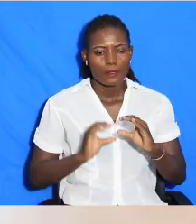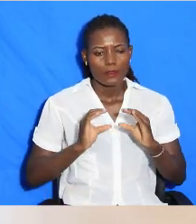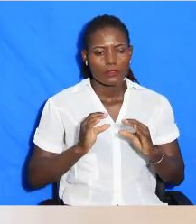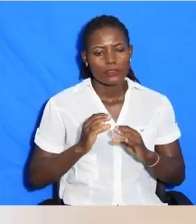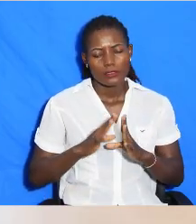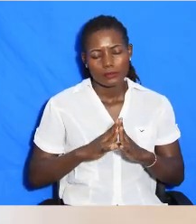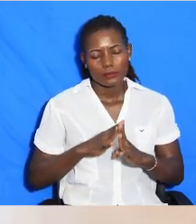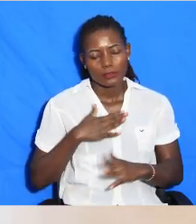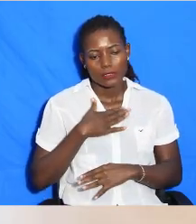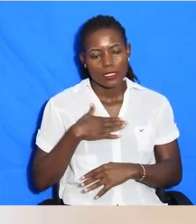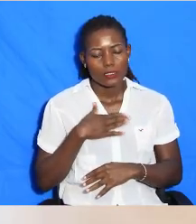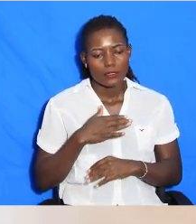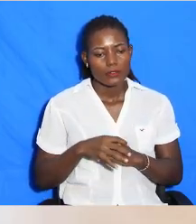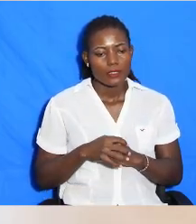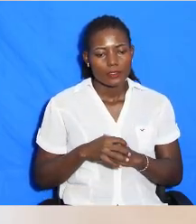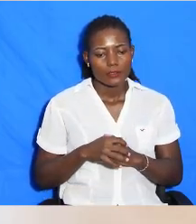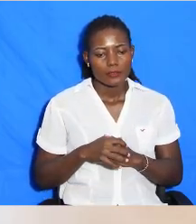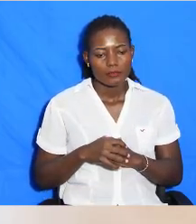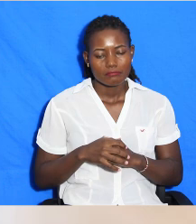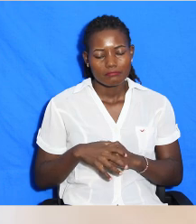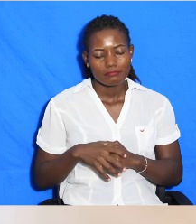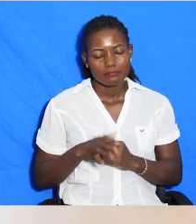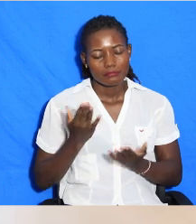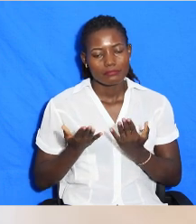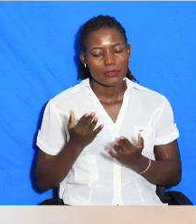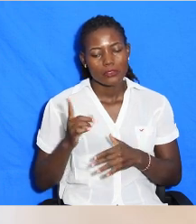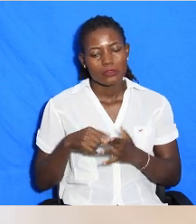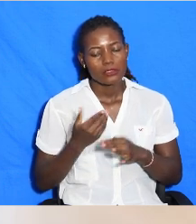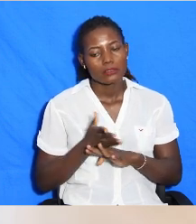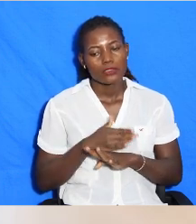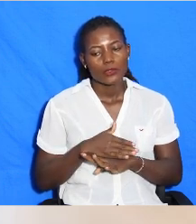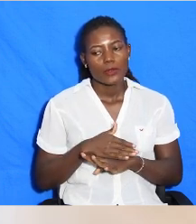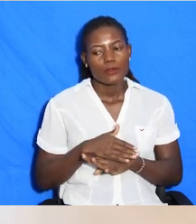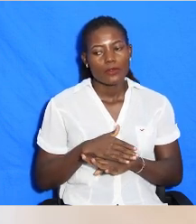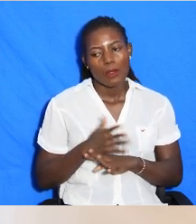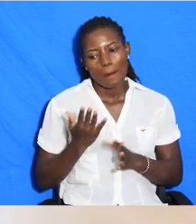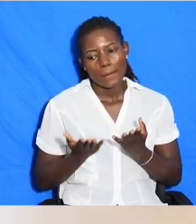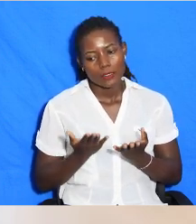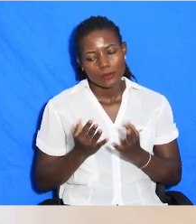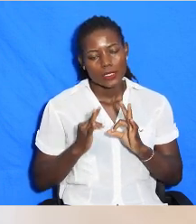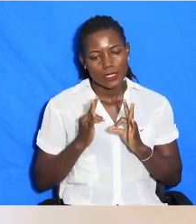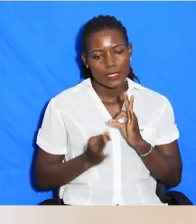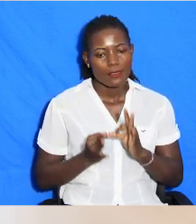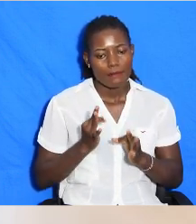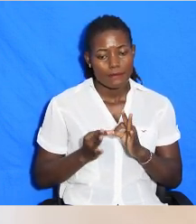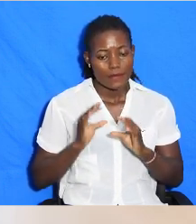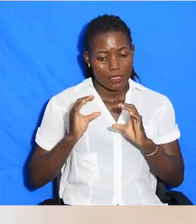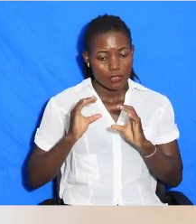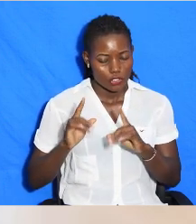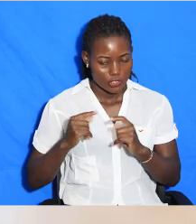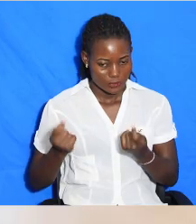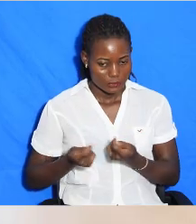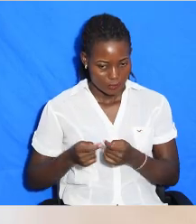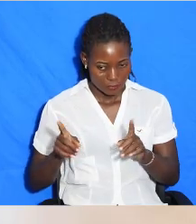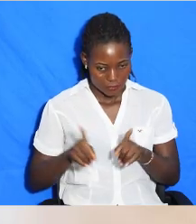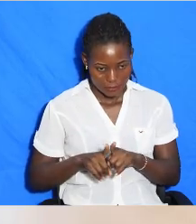sport is quite Mm, different from what used to happen before. So yeah, unless the coaching fraternity also